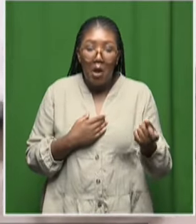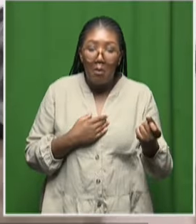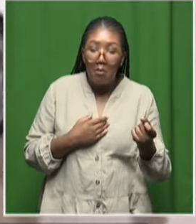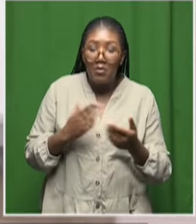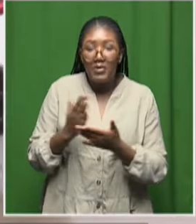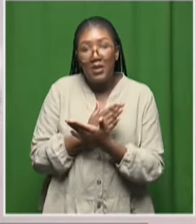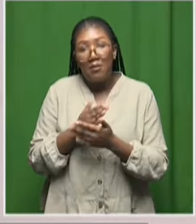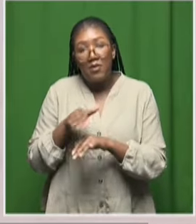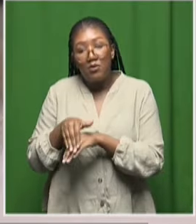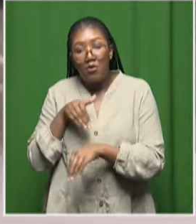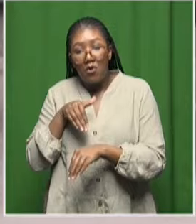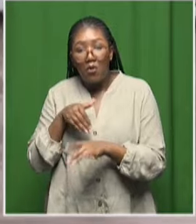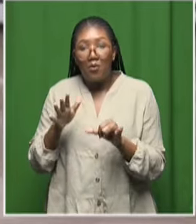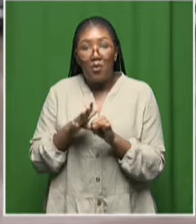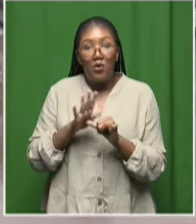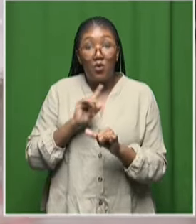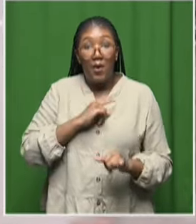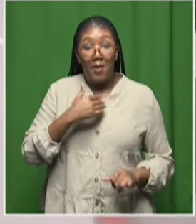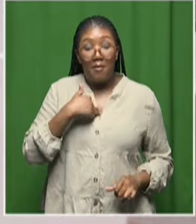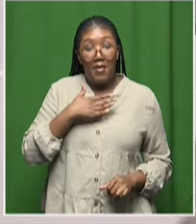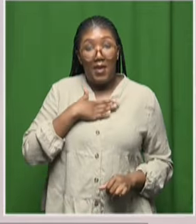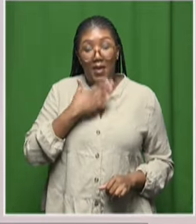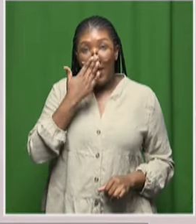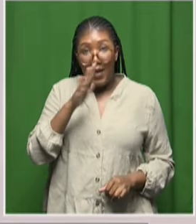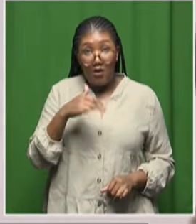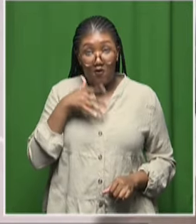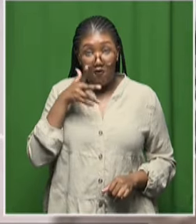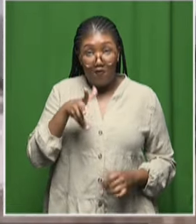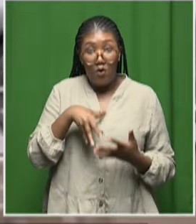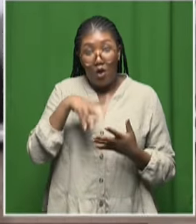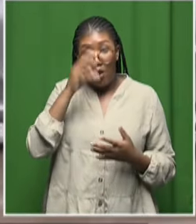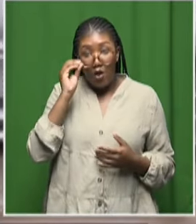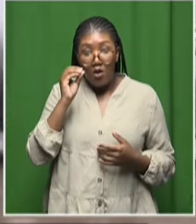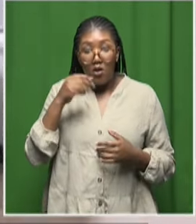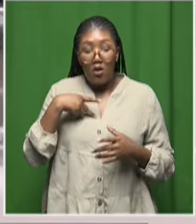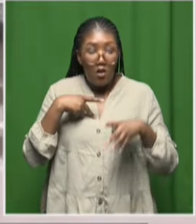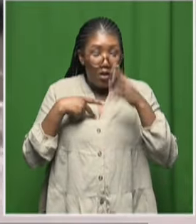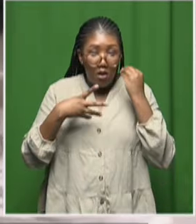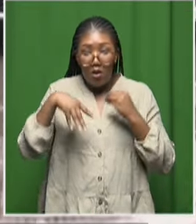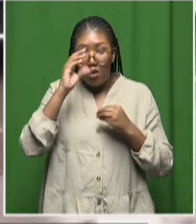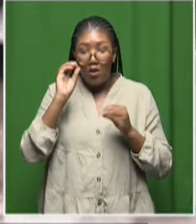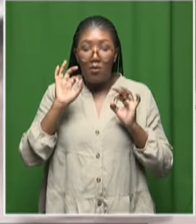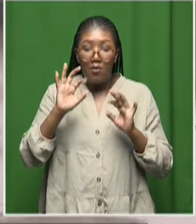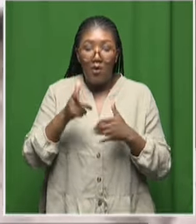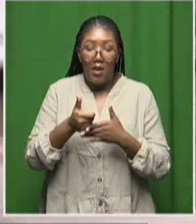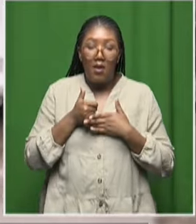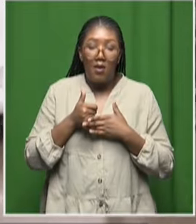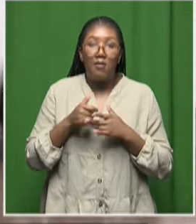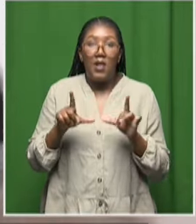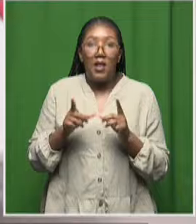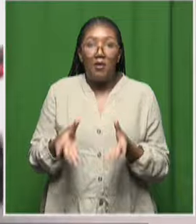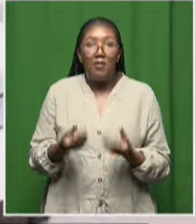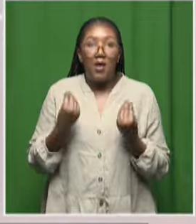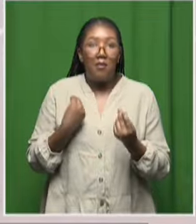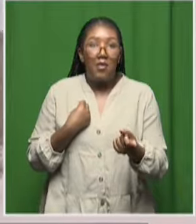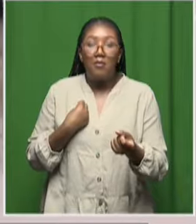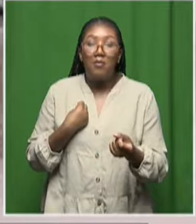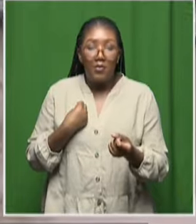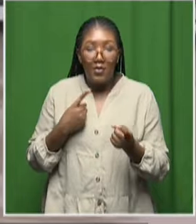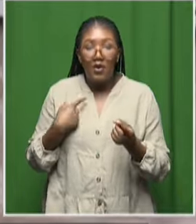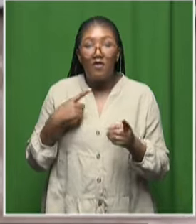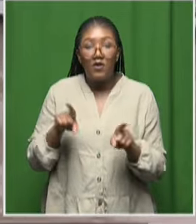it's like anything. It's the attitude that you go into the training with. If you're willing to learn and you're willing to absorb, can make the biggest difference. It's also just dependent on what it is you want